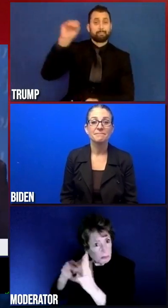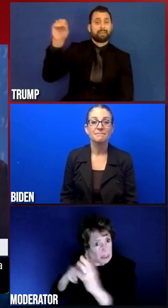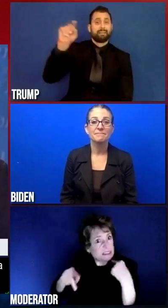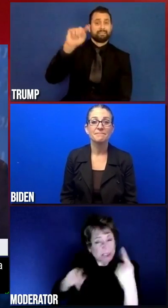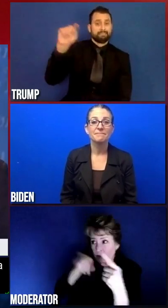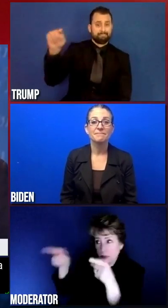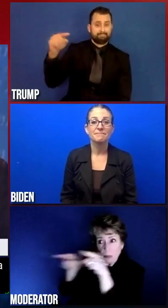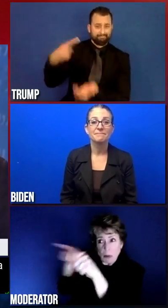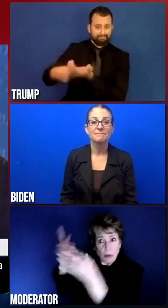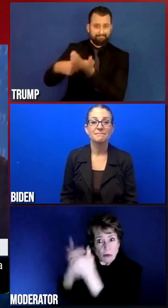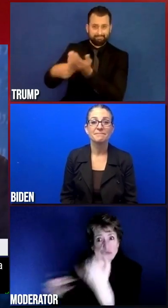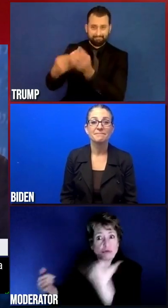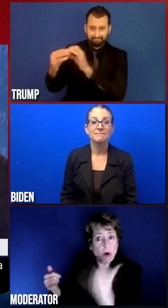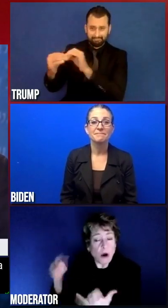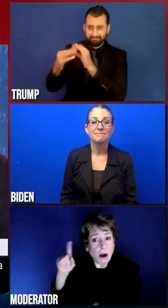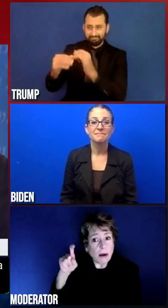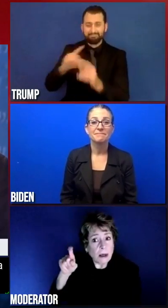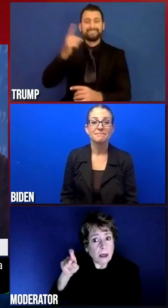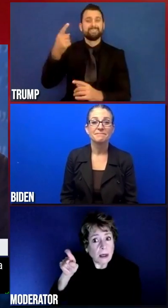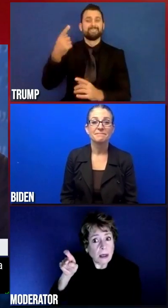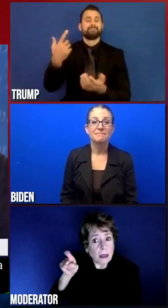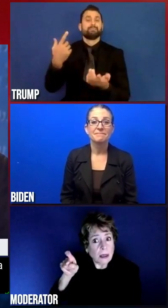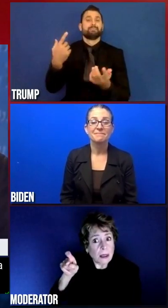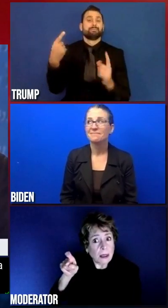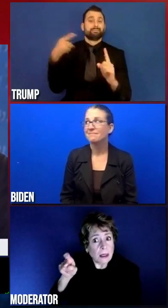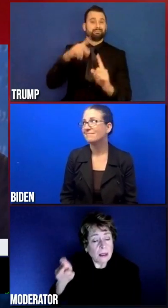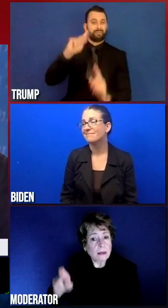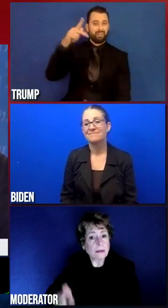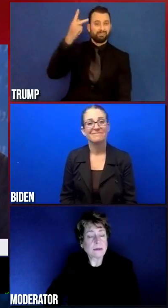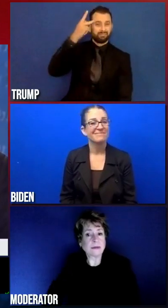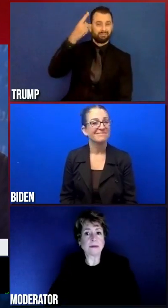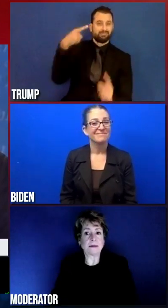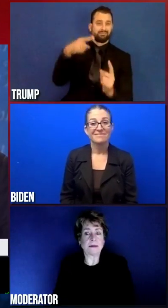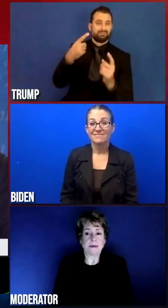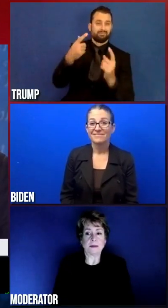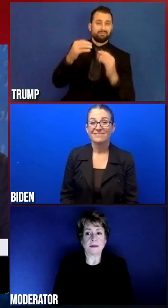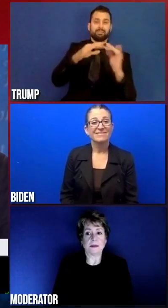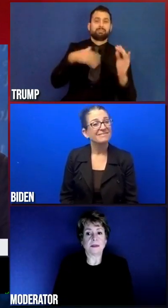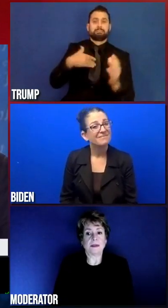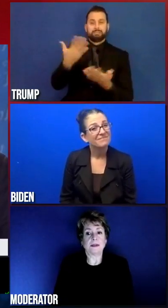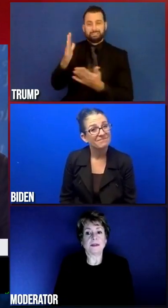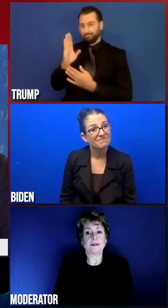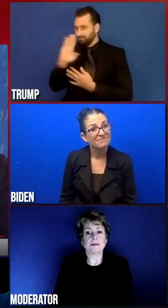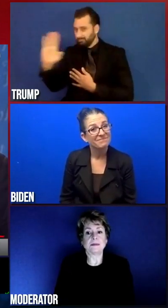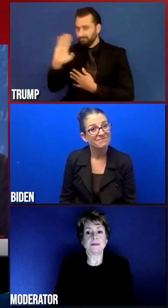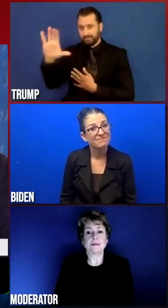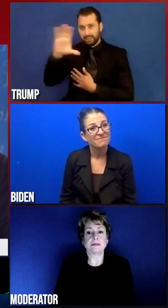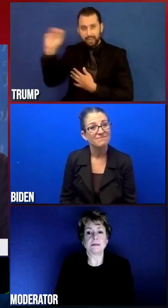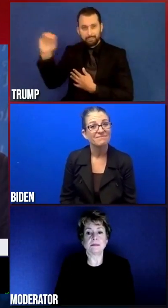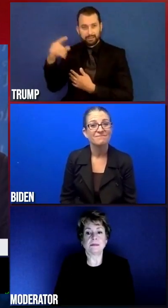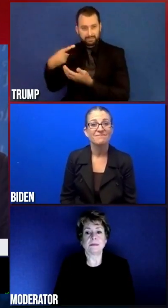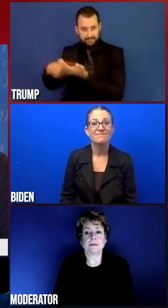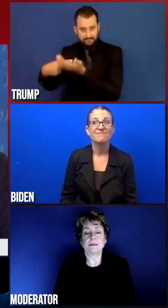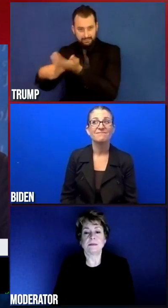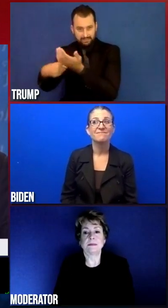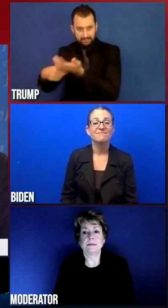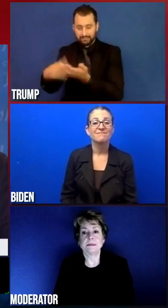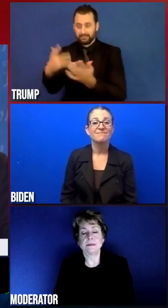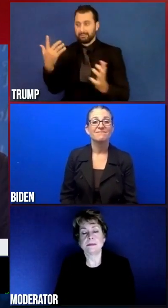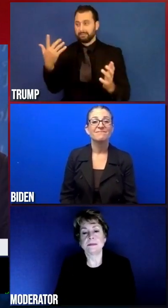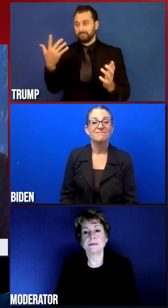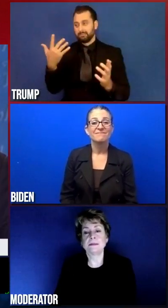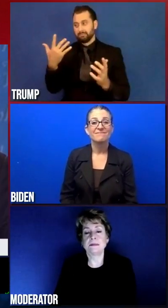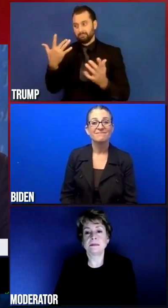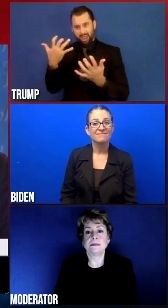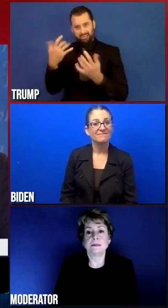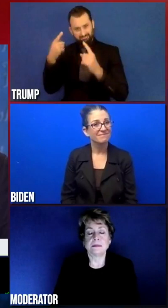would rather make it political than save lives. God. It is a very political thing. I've spoken to Pfizer. I've spoken to all of the people